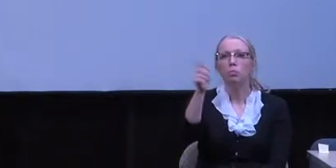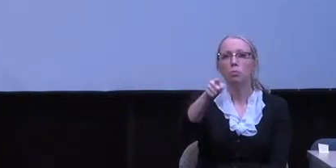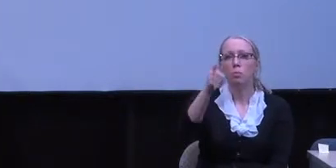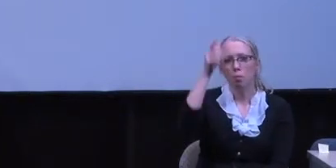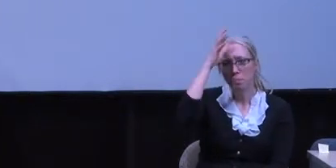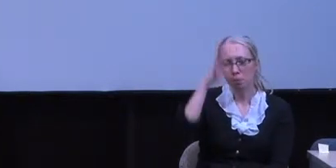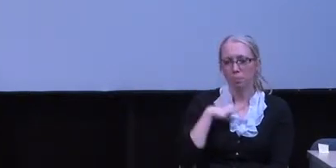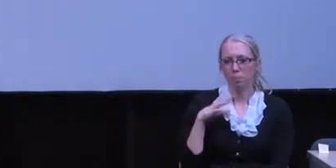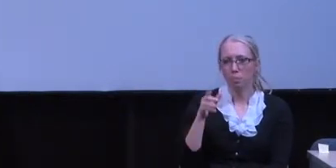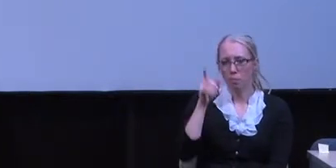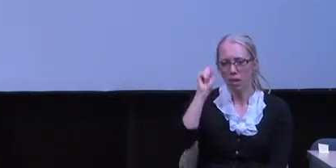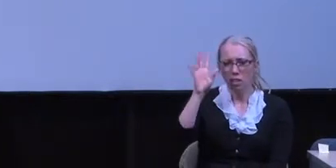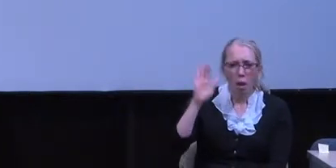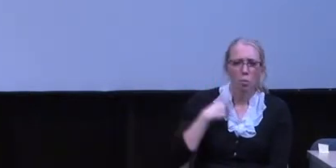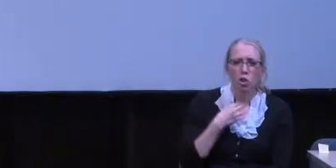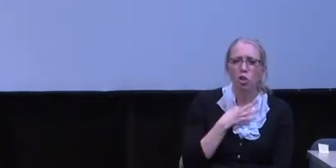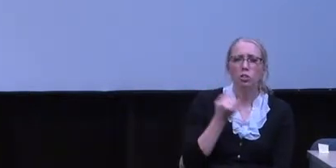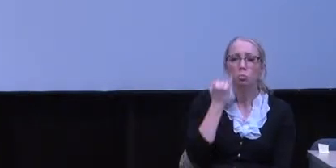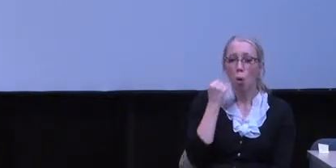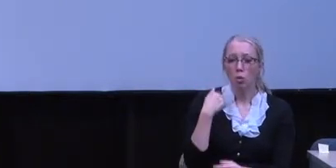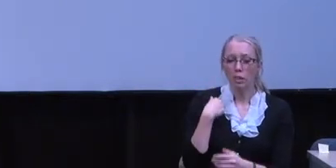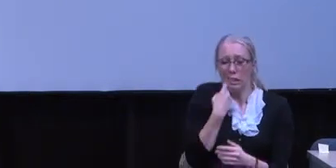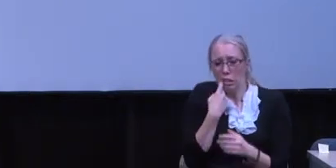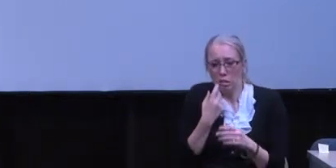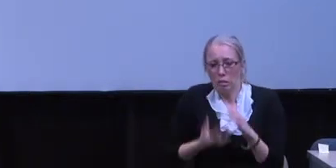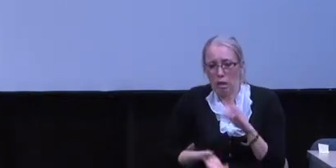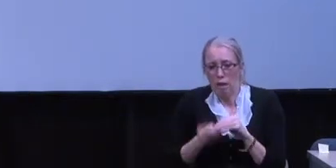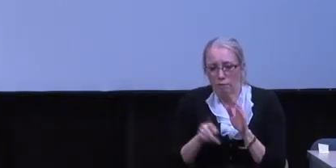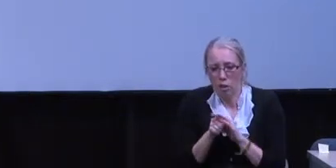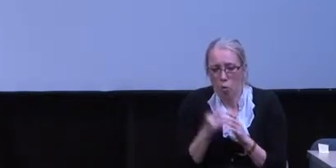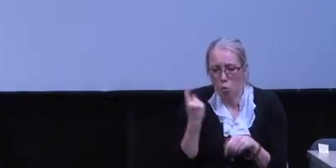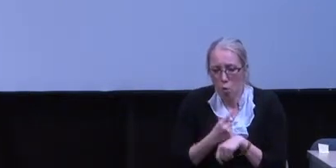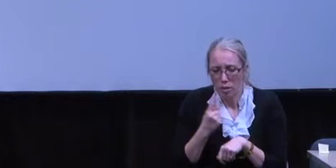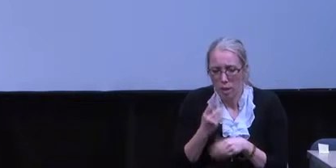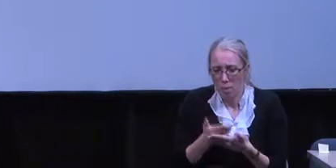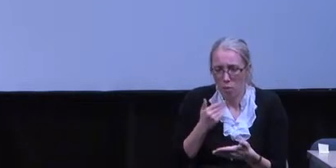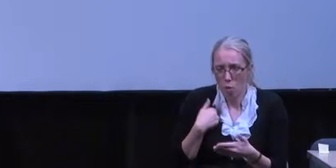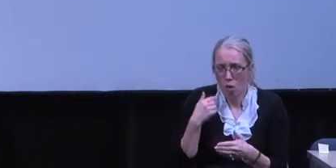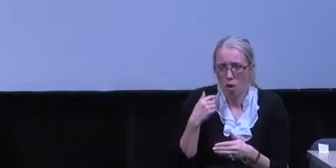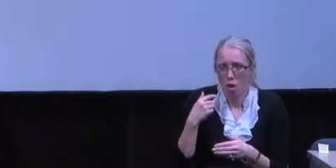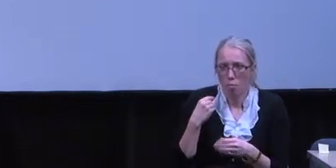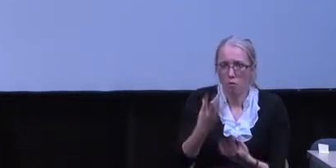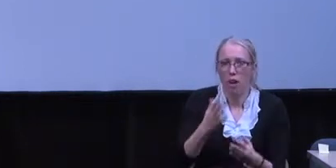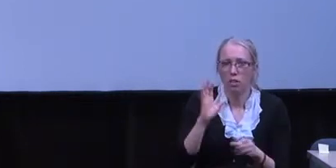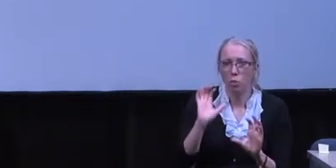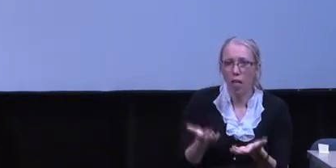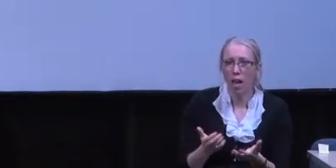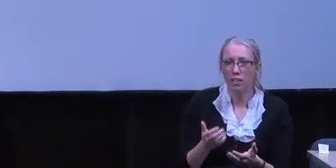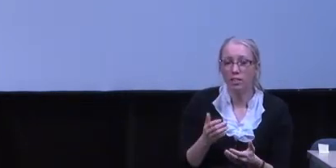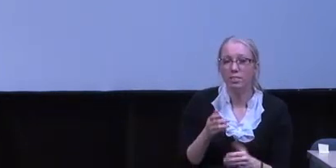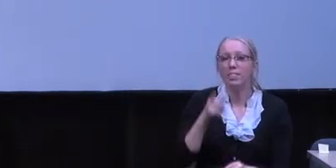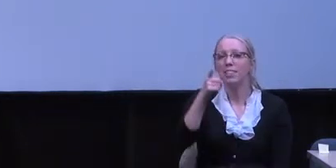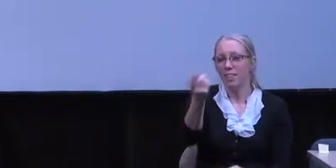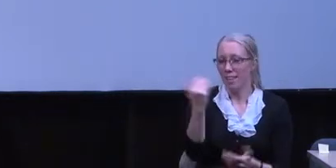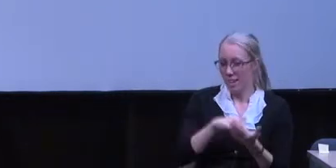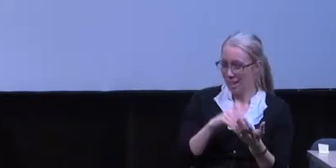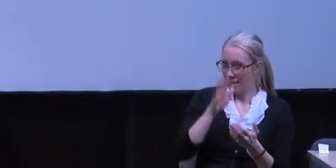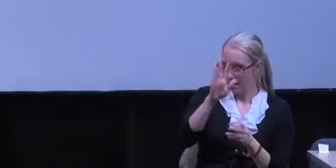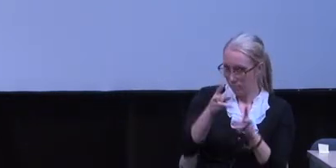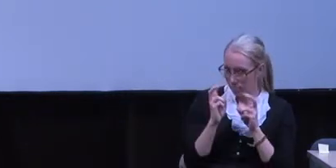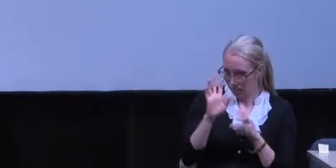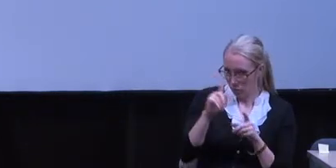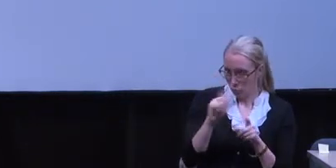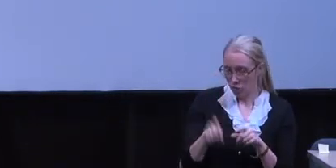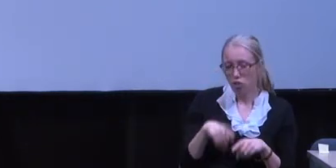about the instances where you're adding it the night before or the hour before you actually present? What about the instances that you're